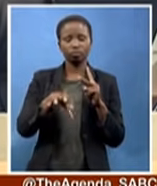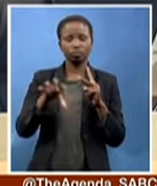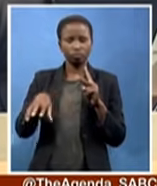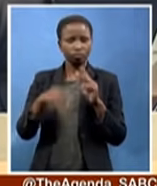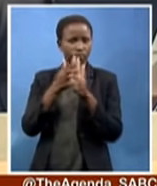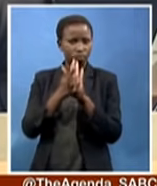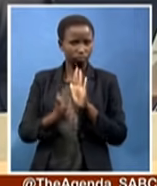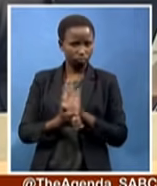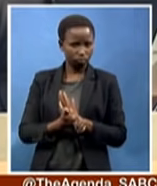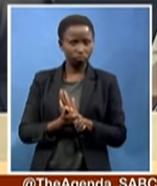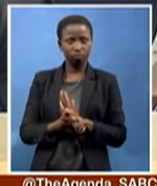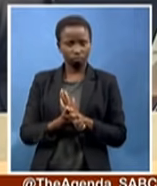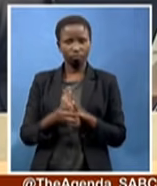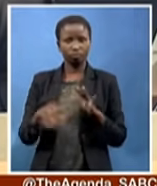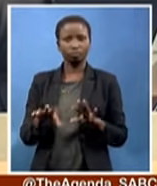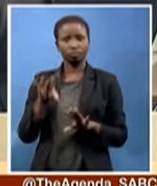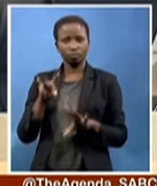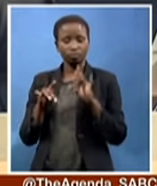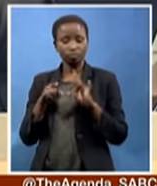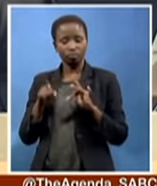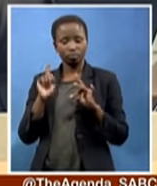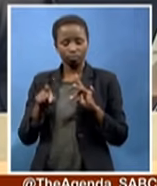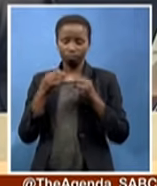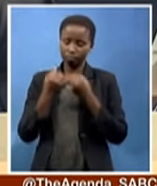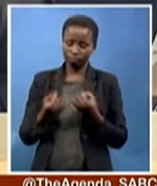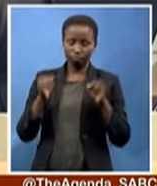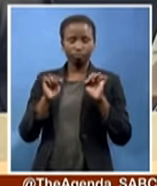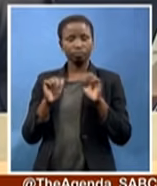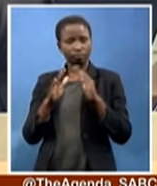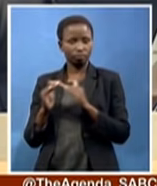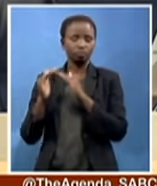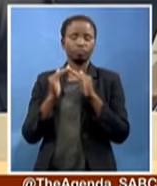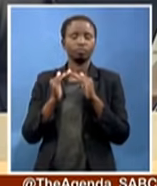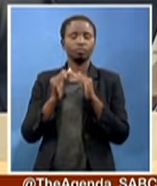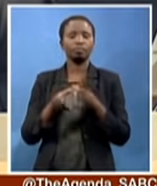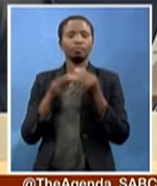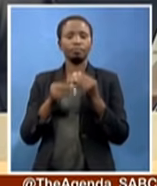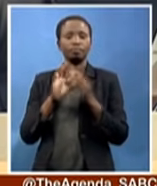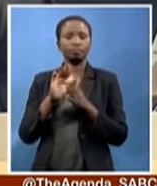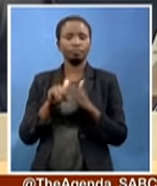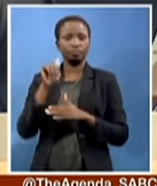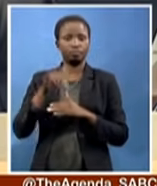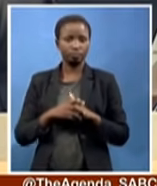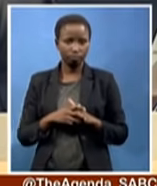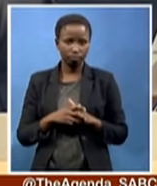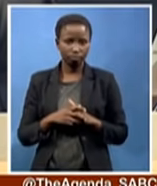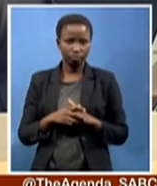fair elections. We are proud to have a strong and independent